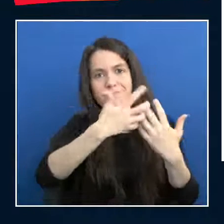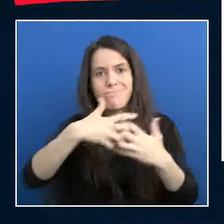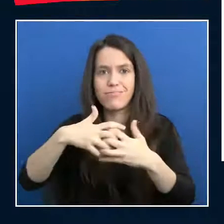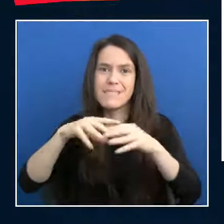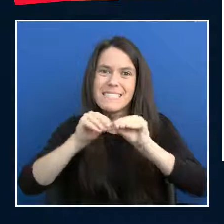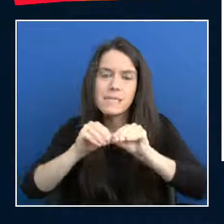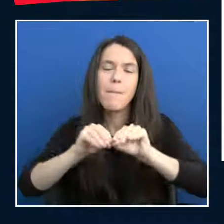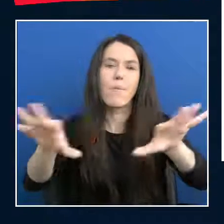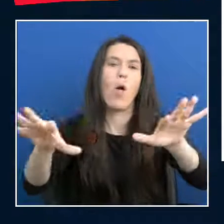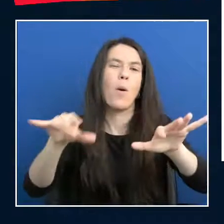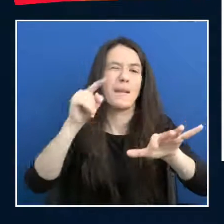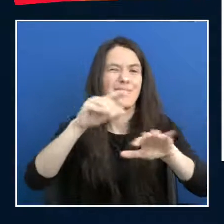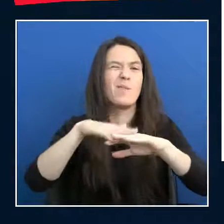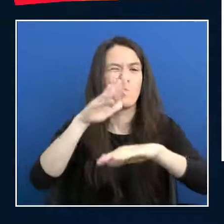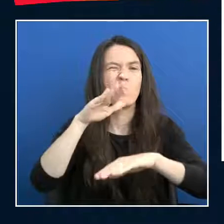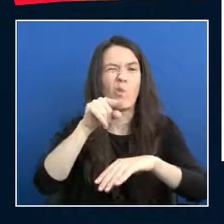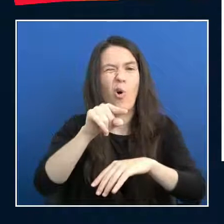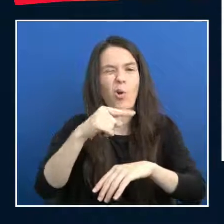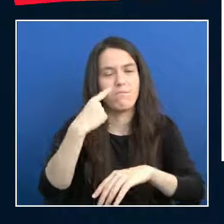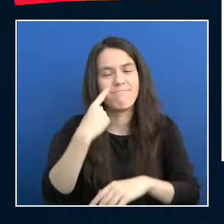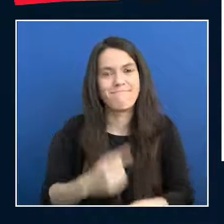or like just run them everywhere.